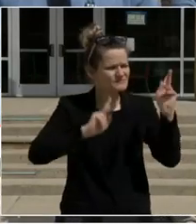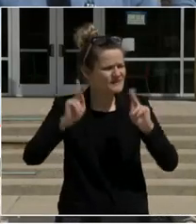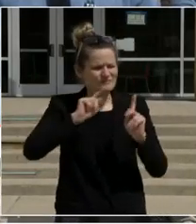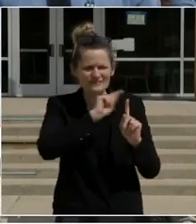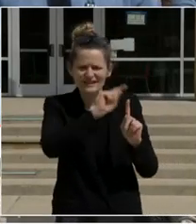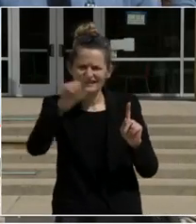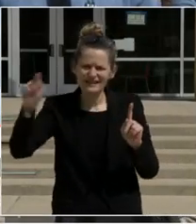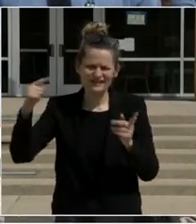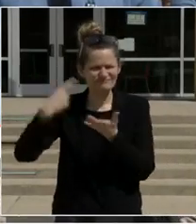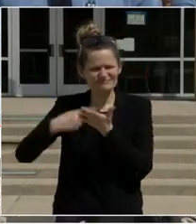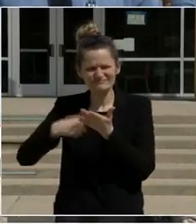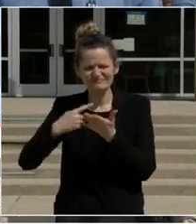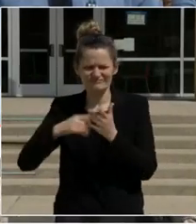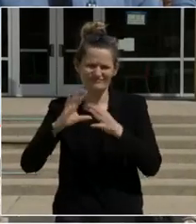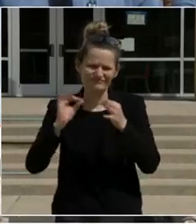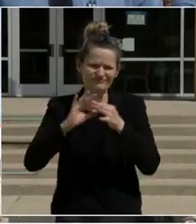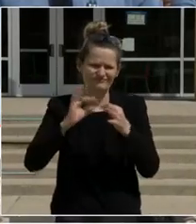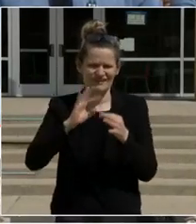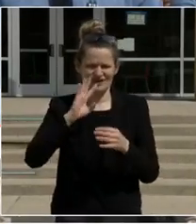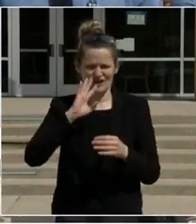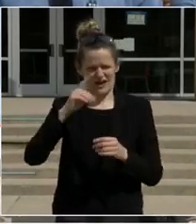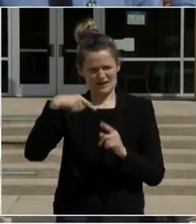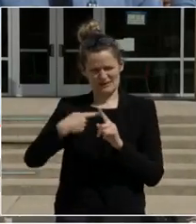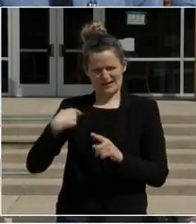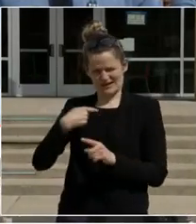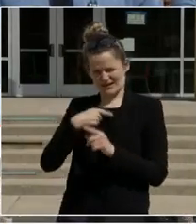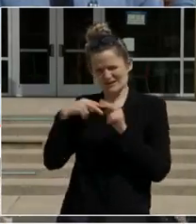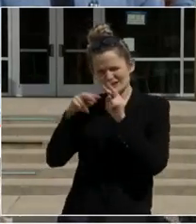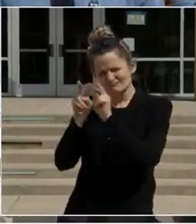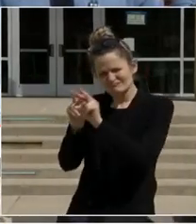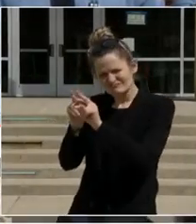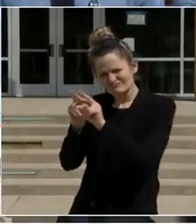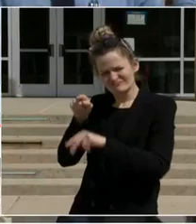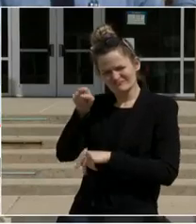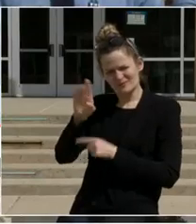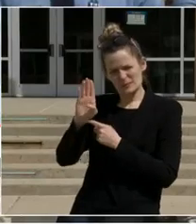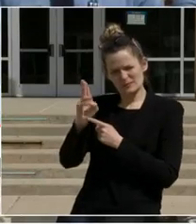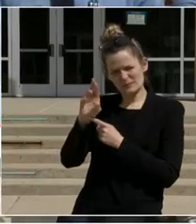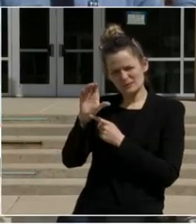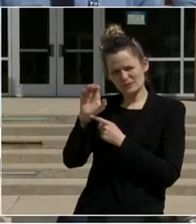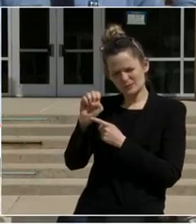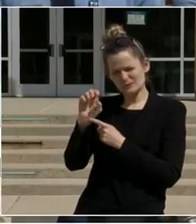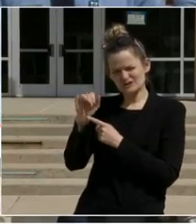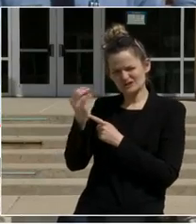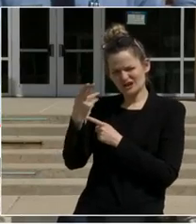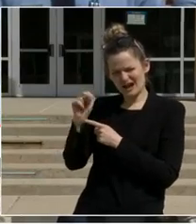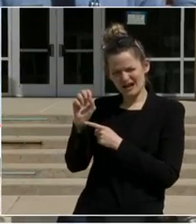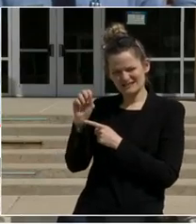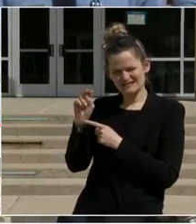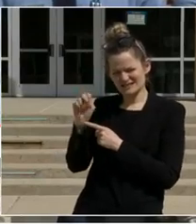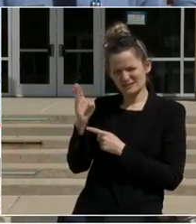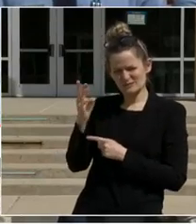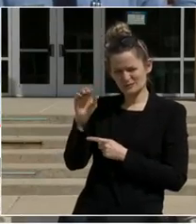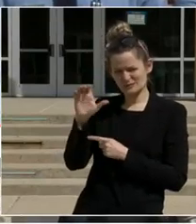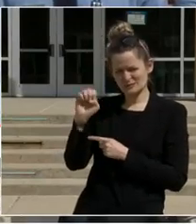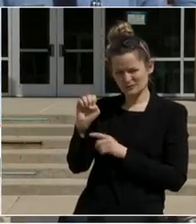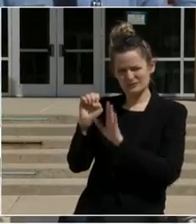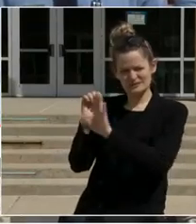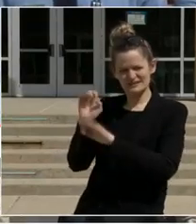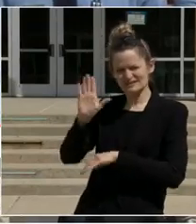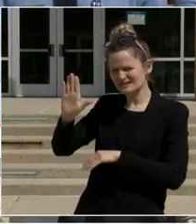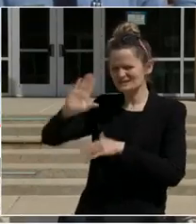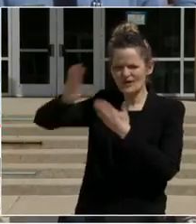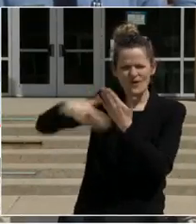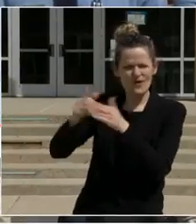certainly for all of us who have literally watched Bruce Johnson for his entire career at Channel